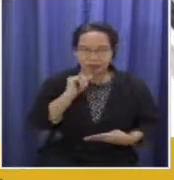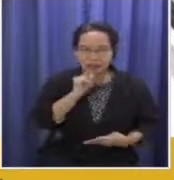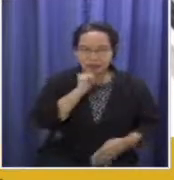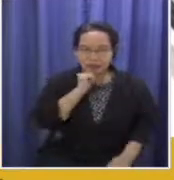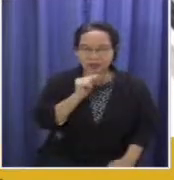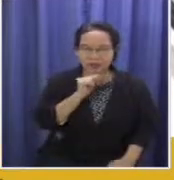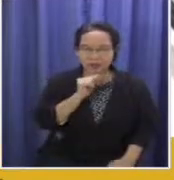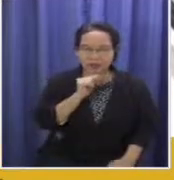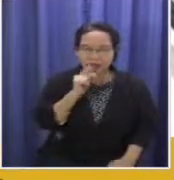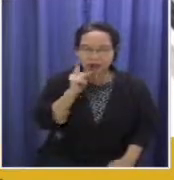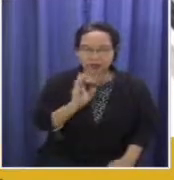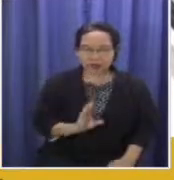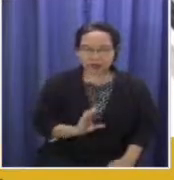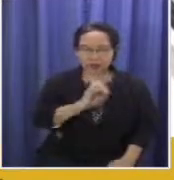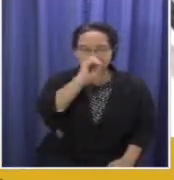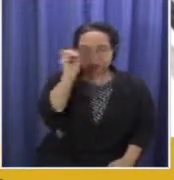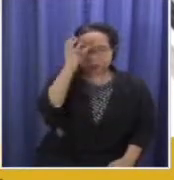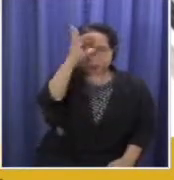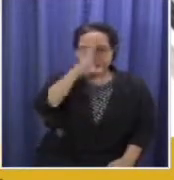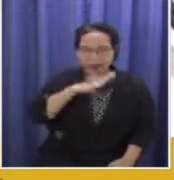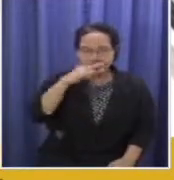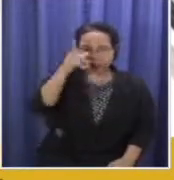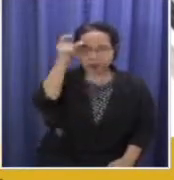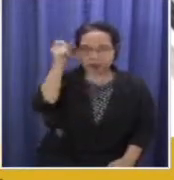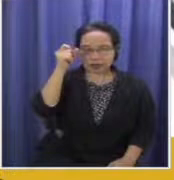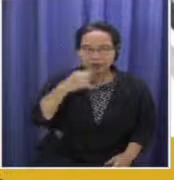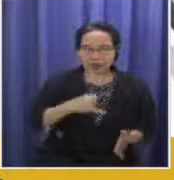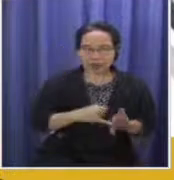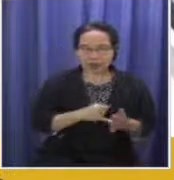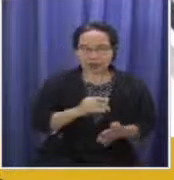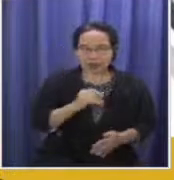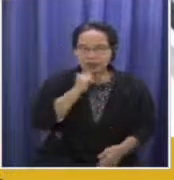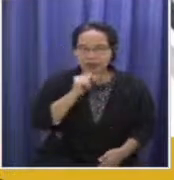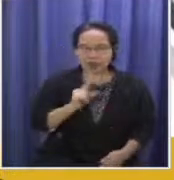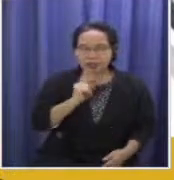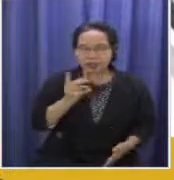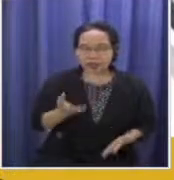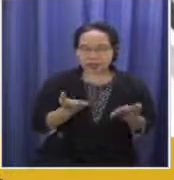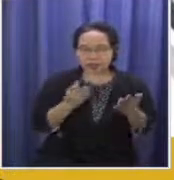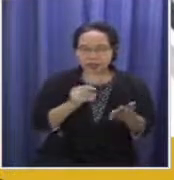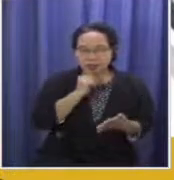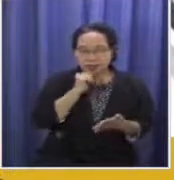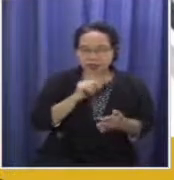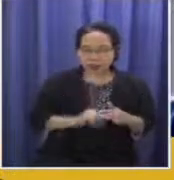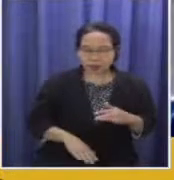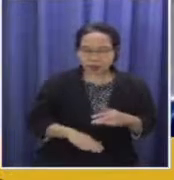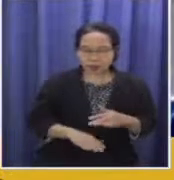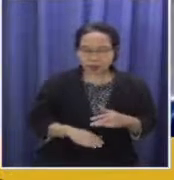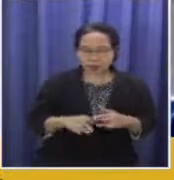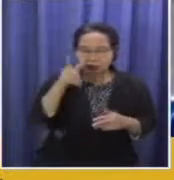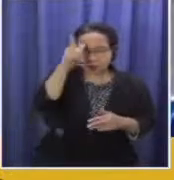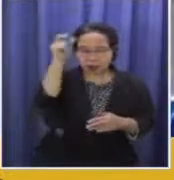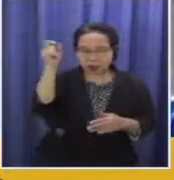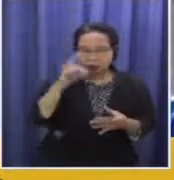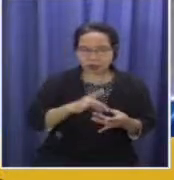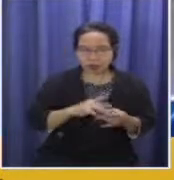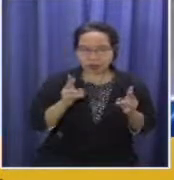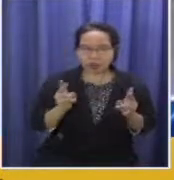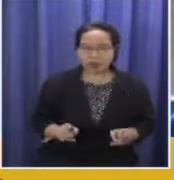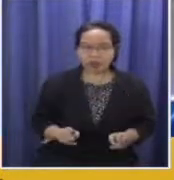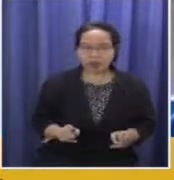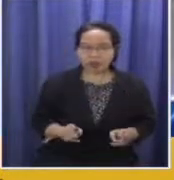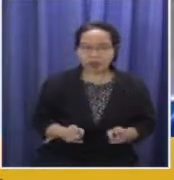not 100% man because it did not exist. It was not born because of